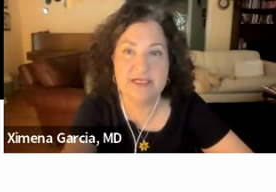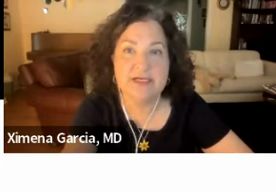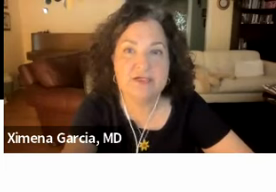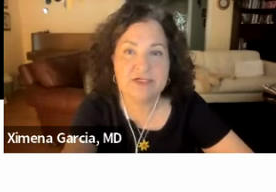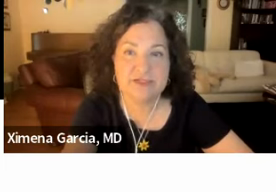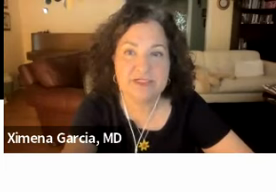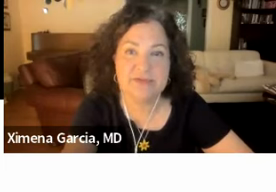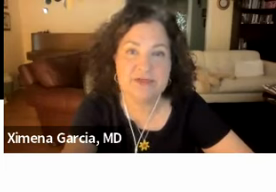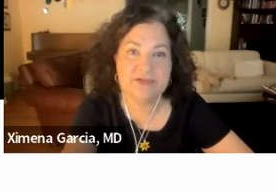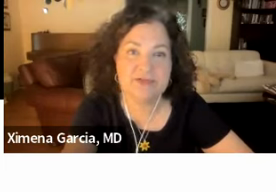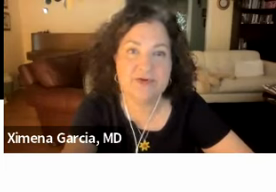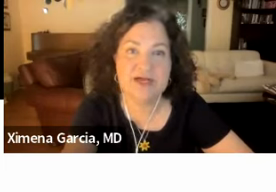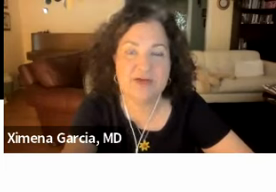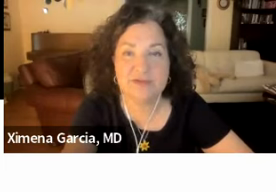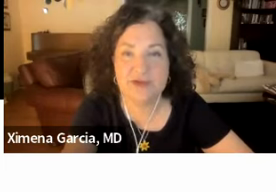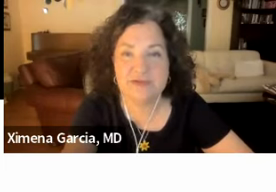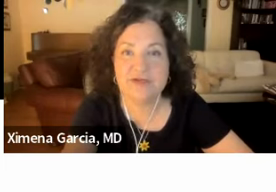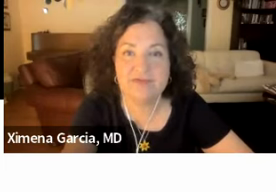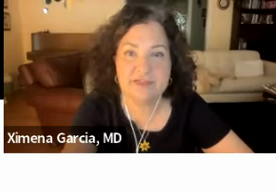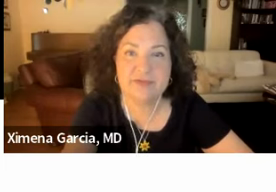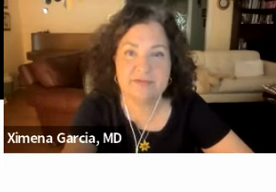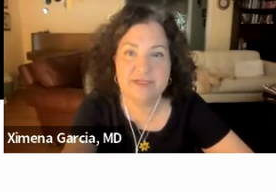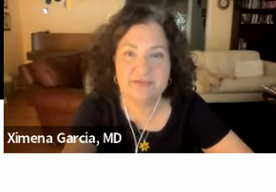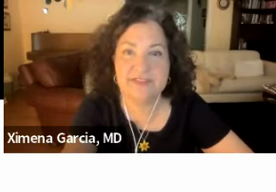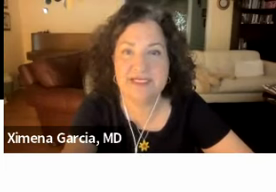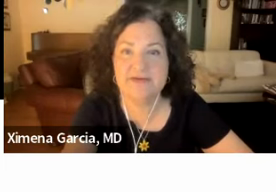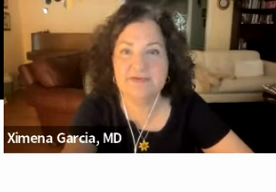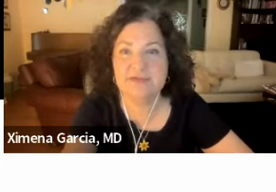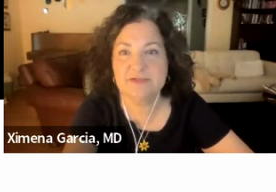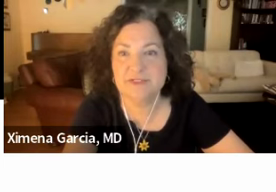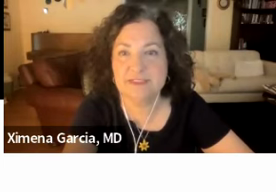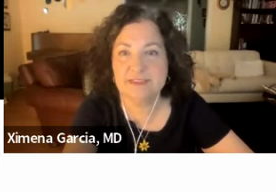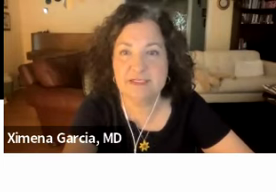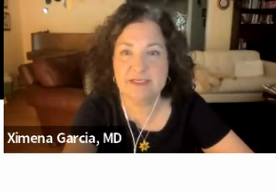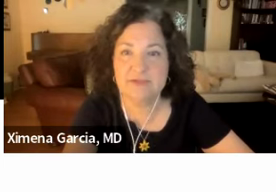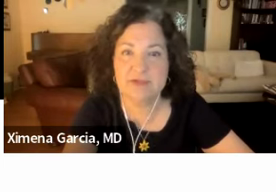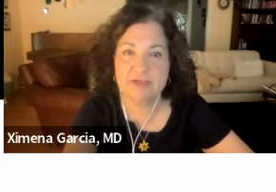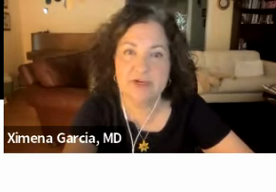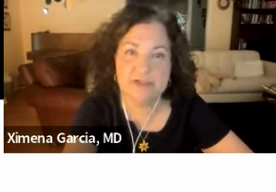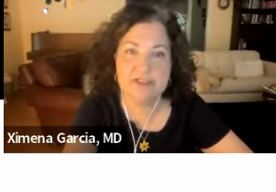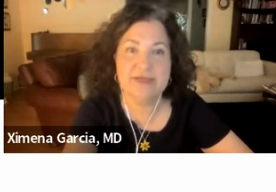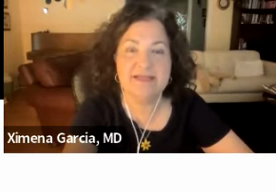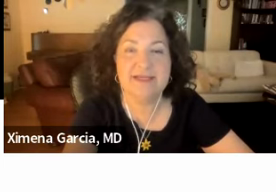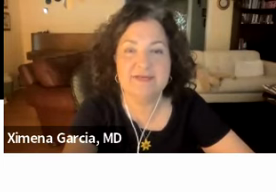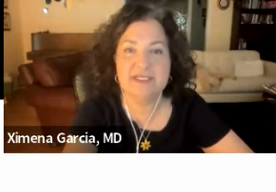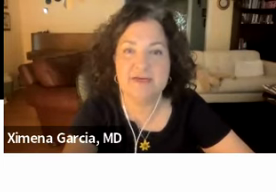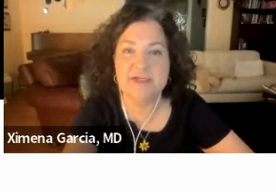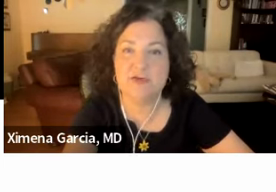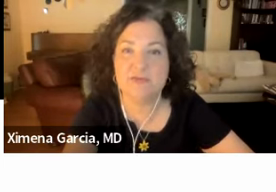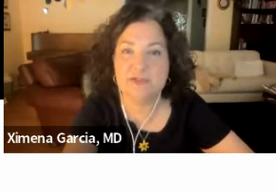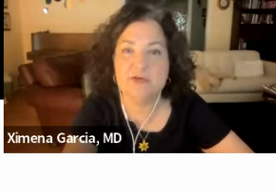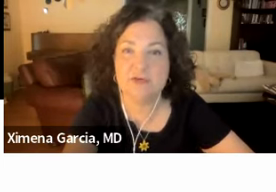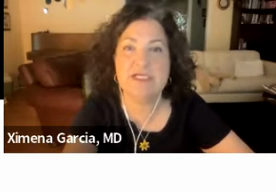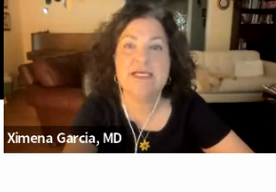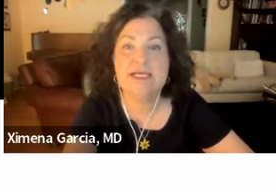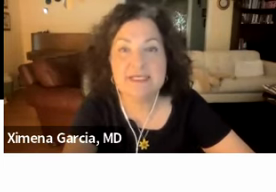prison. Dr. Glenn was also a co-founder of the Galveston County Restorative Justice Community Partnership and the Galveston County